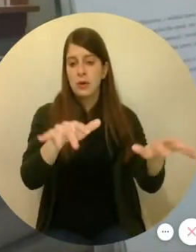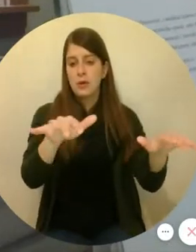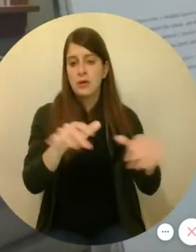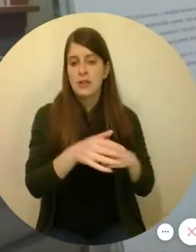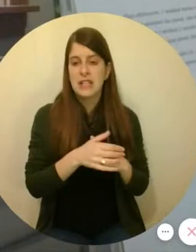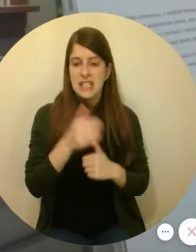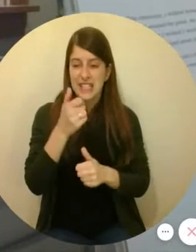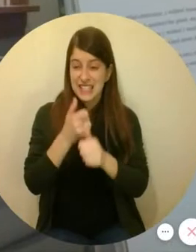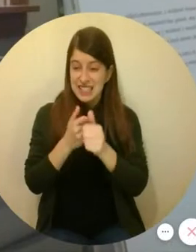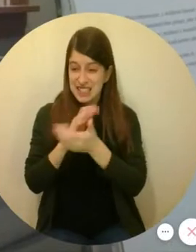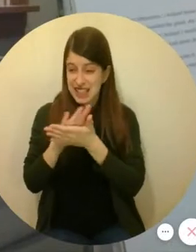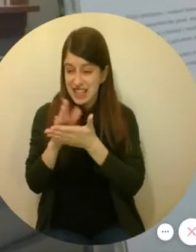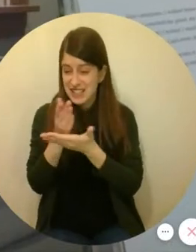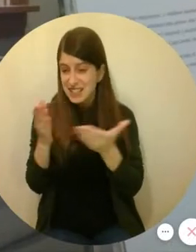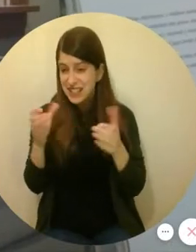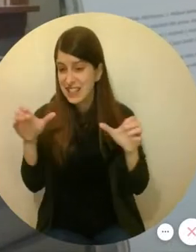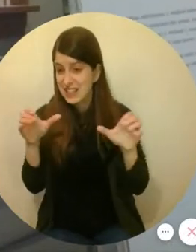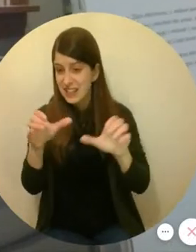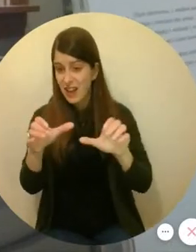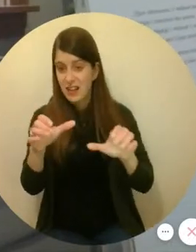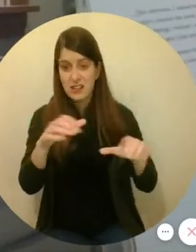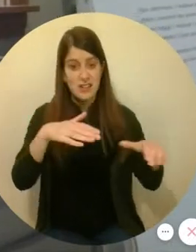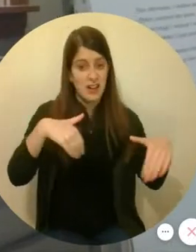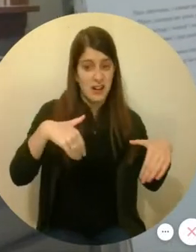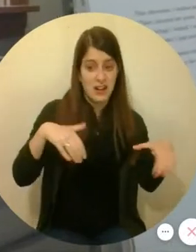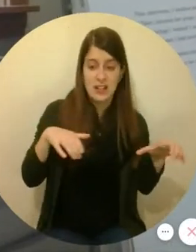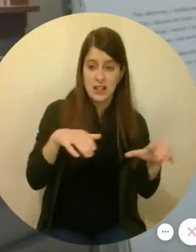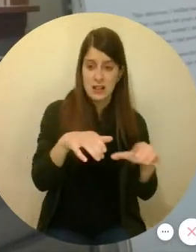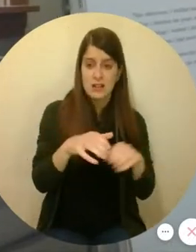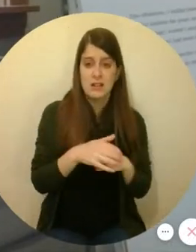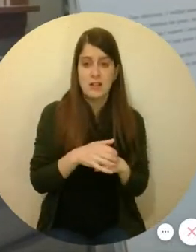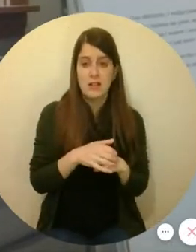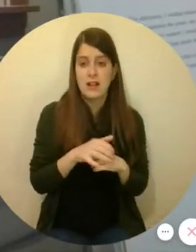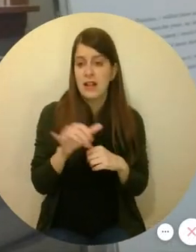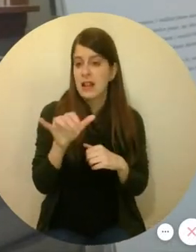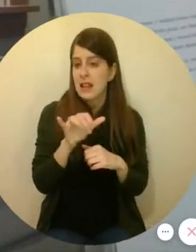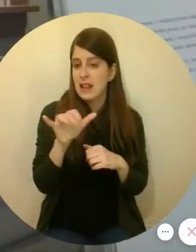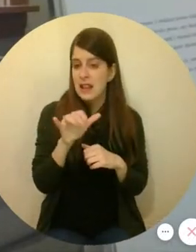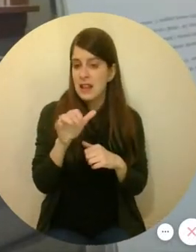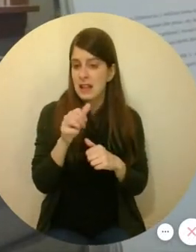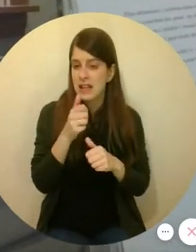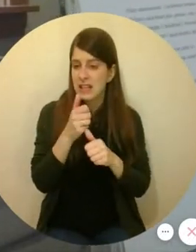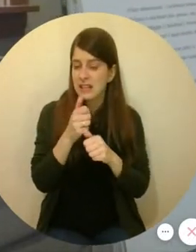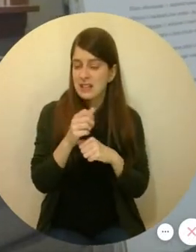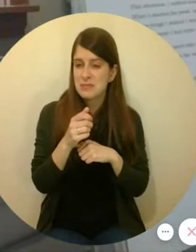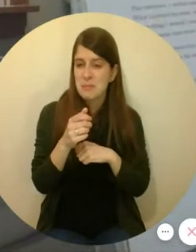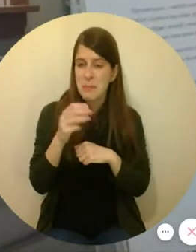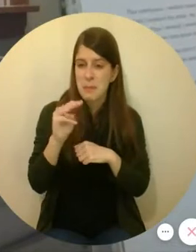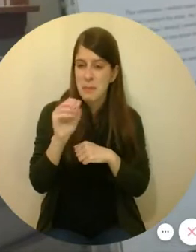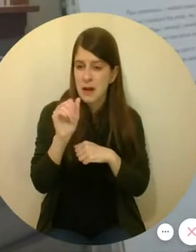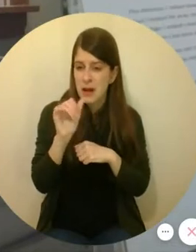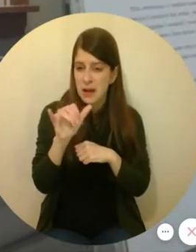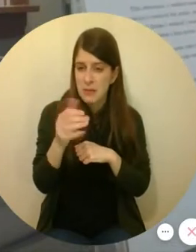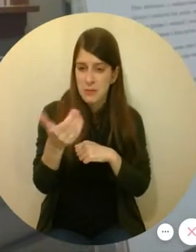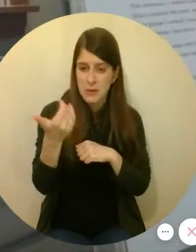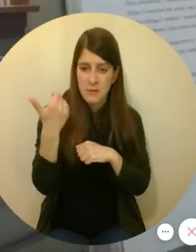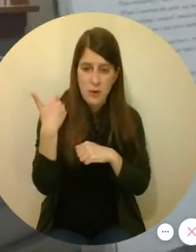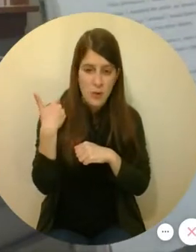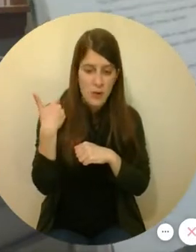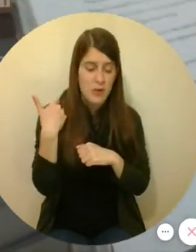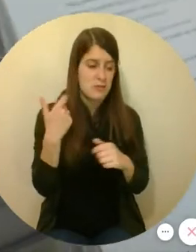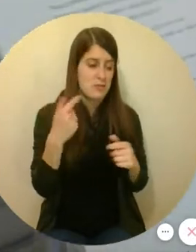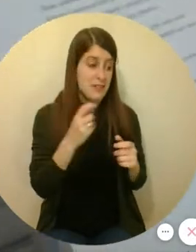done, like every girl somewhere holding a small gift out to someone, and that someone